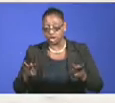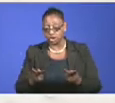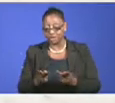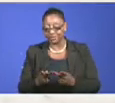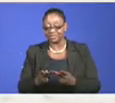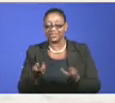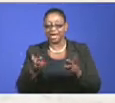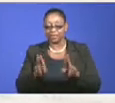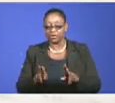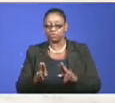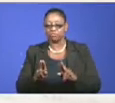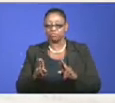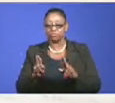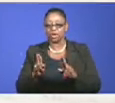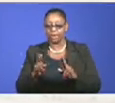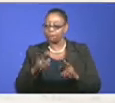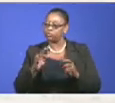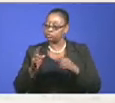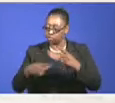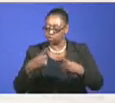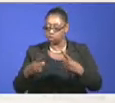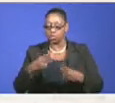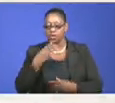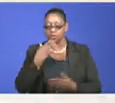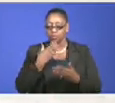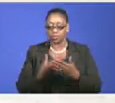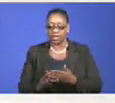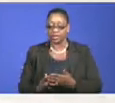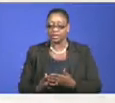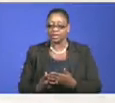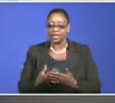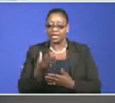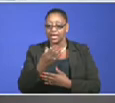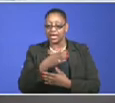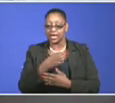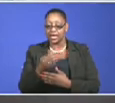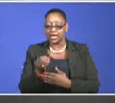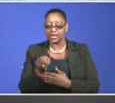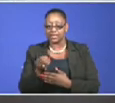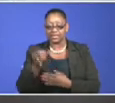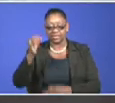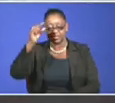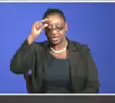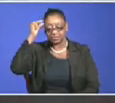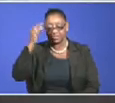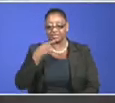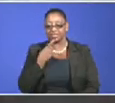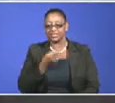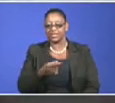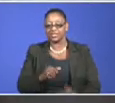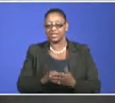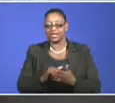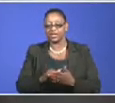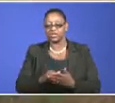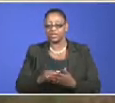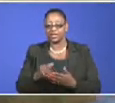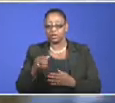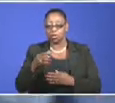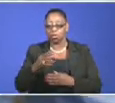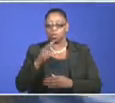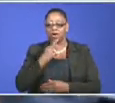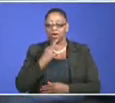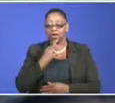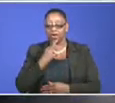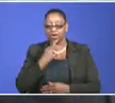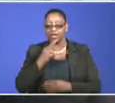with the land, which actually caused a delay. Gibson said service water mains and tanks will be refurbished